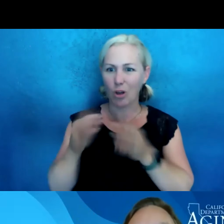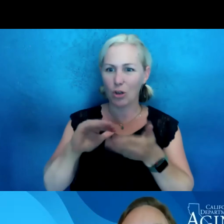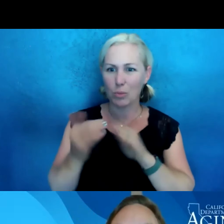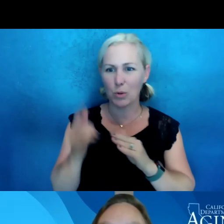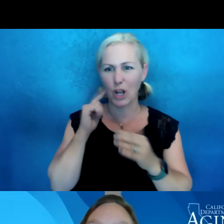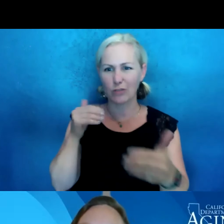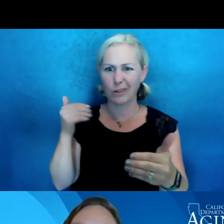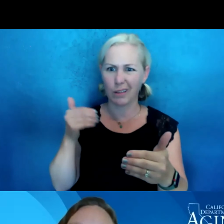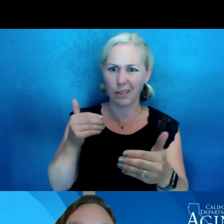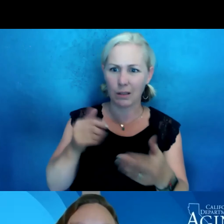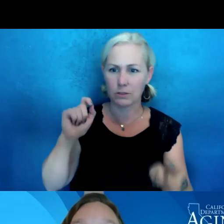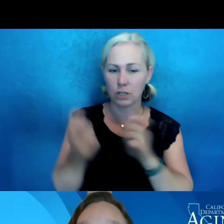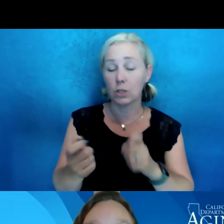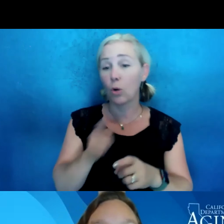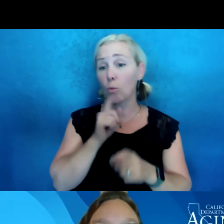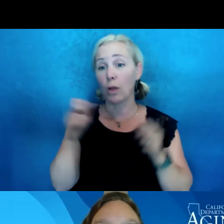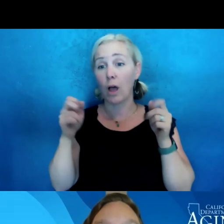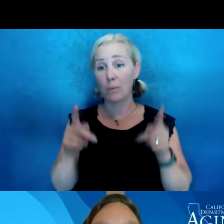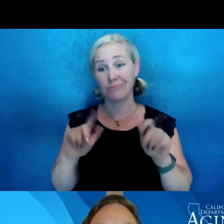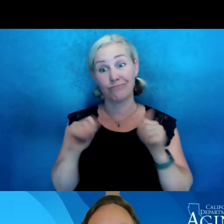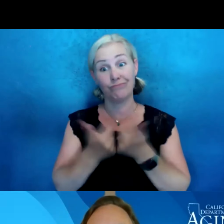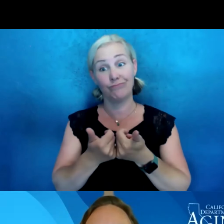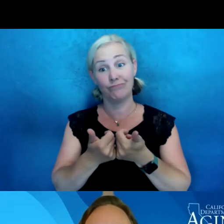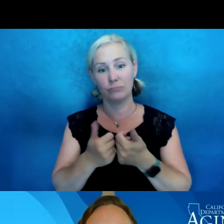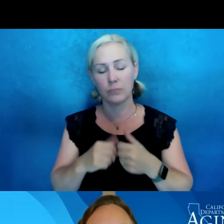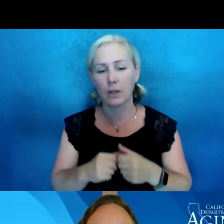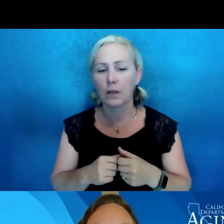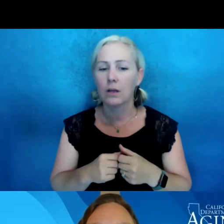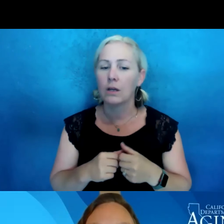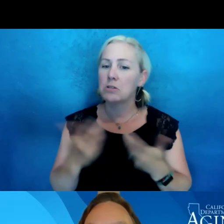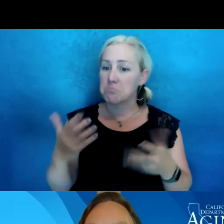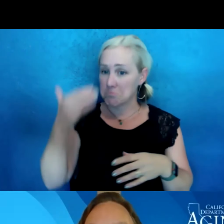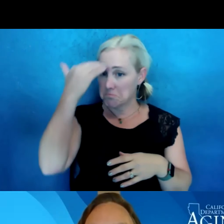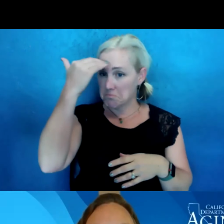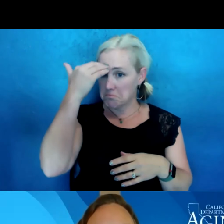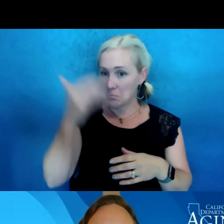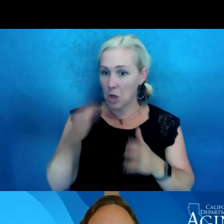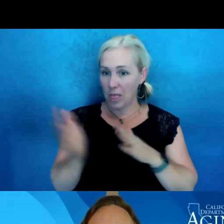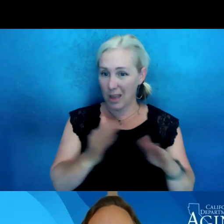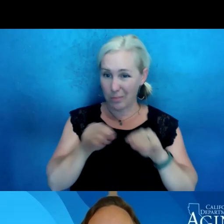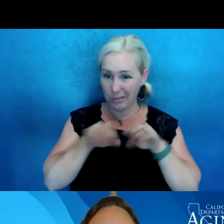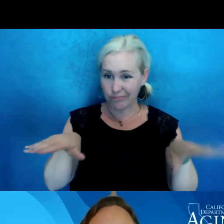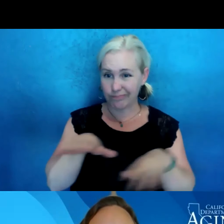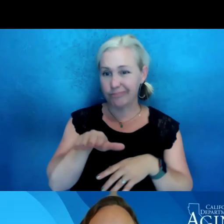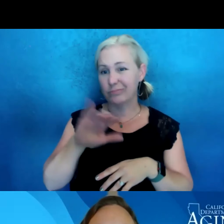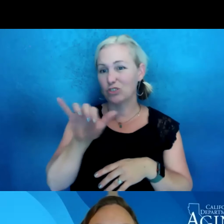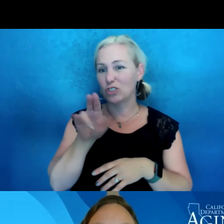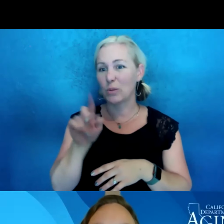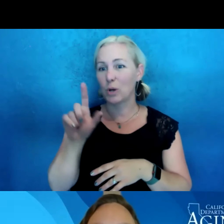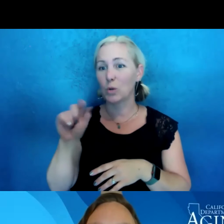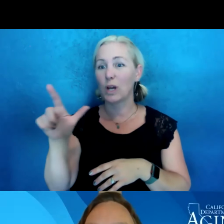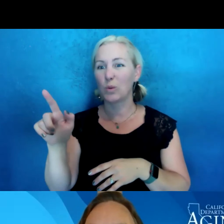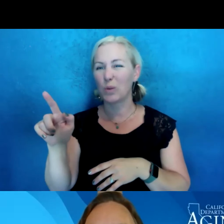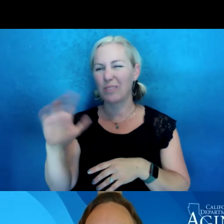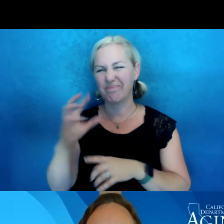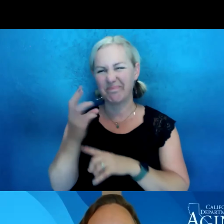a real opportunity and also a challenge. As you may know, the plan came out in January 2021, just 6 months ago, with